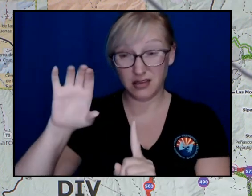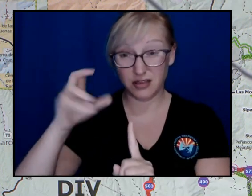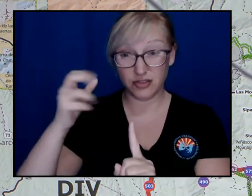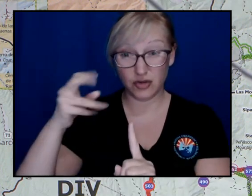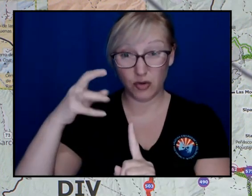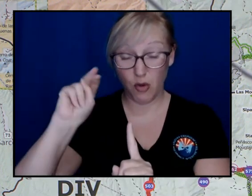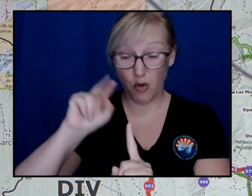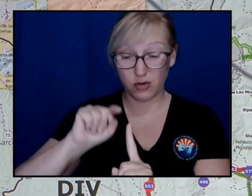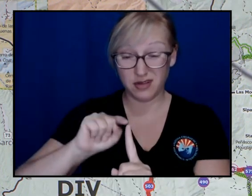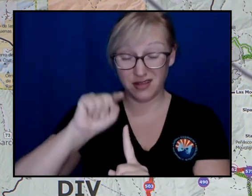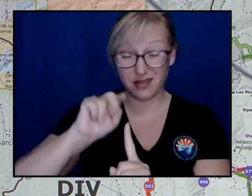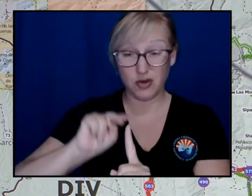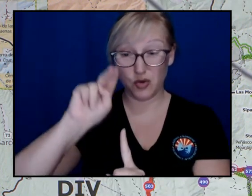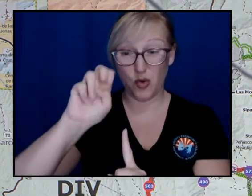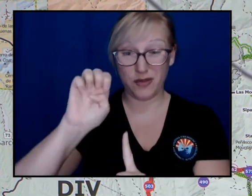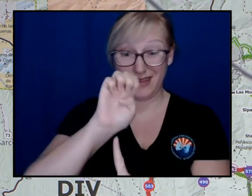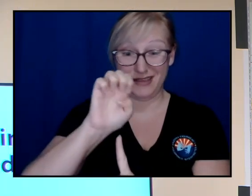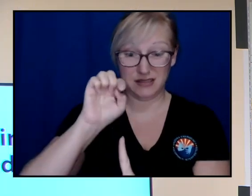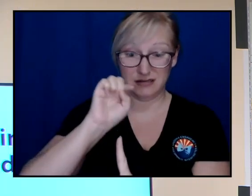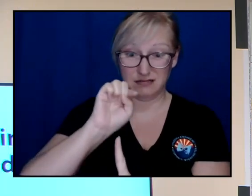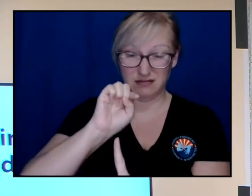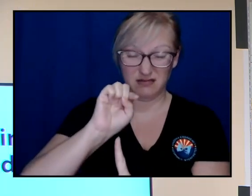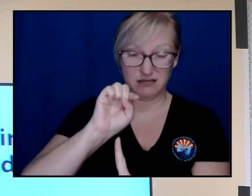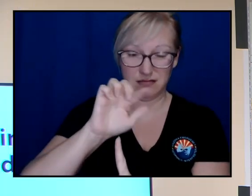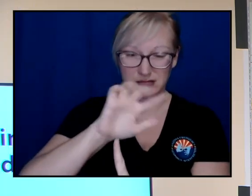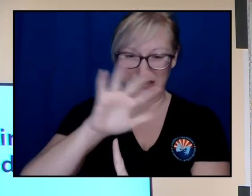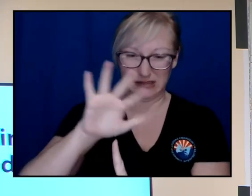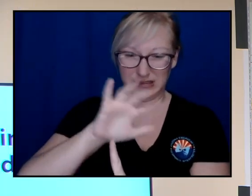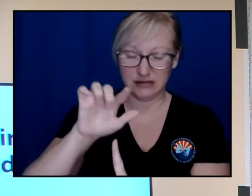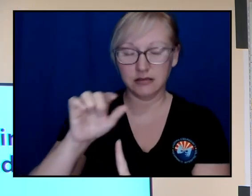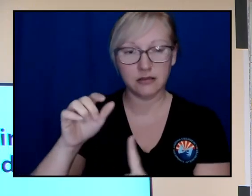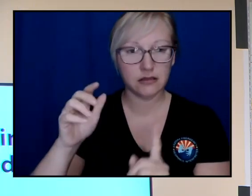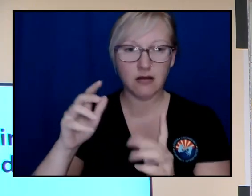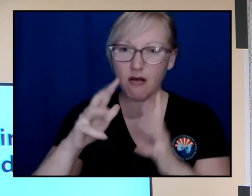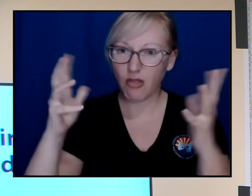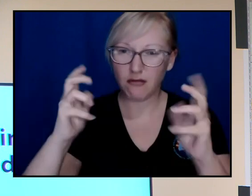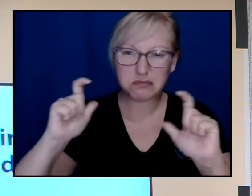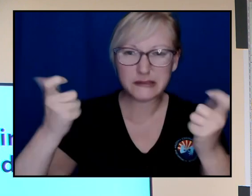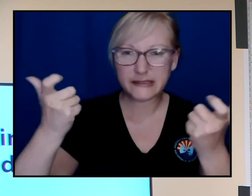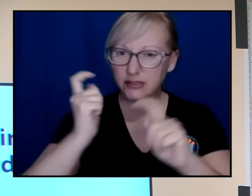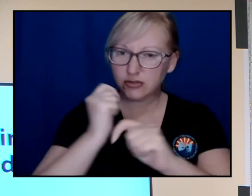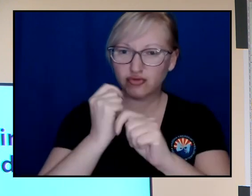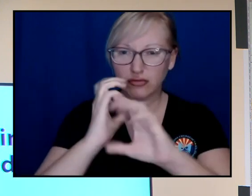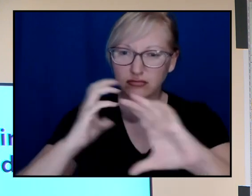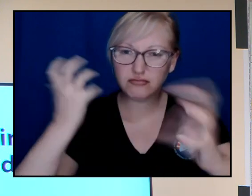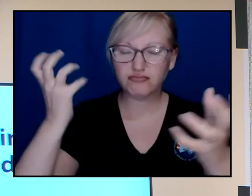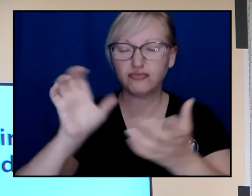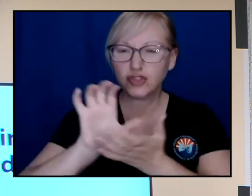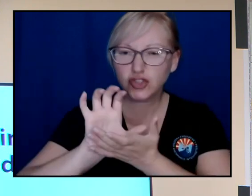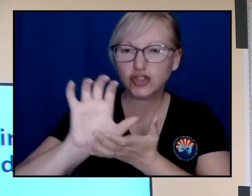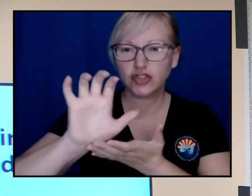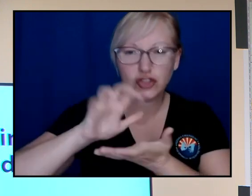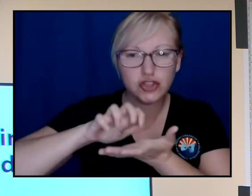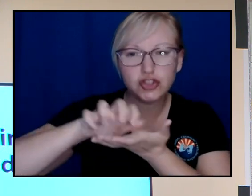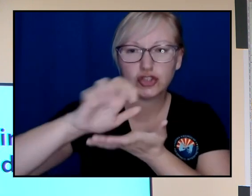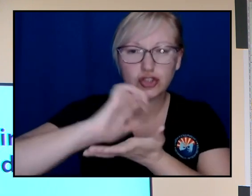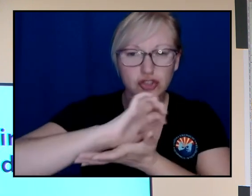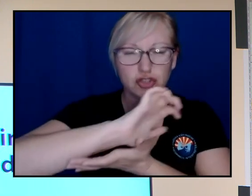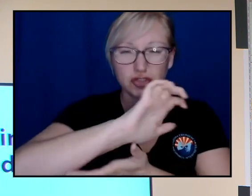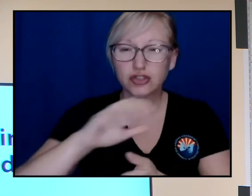Goes anywhere from repair work with heavy equipment on dozer lines to putting in some water bars,